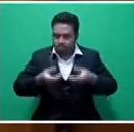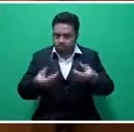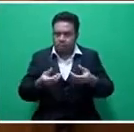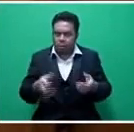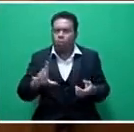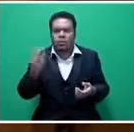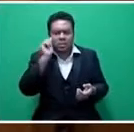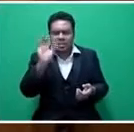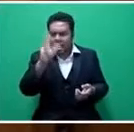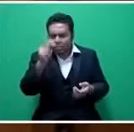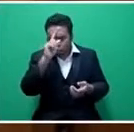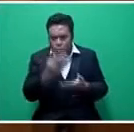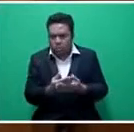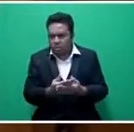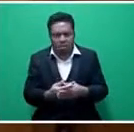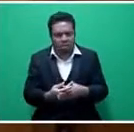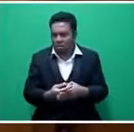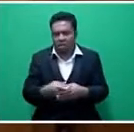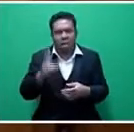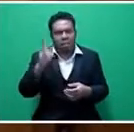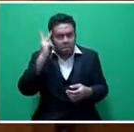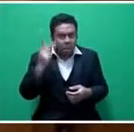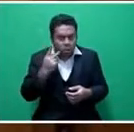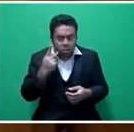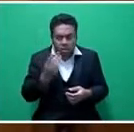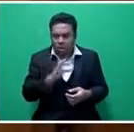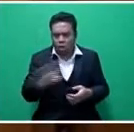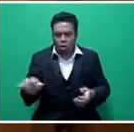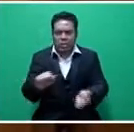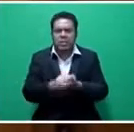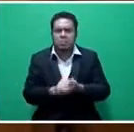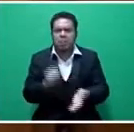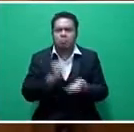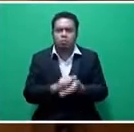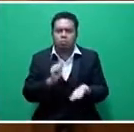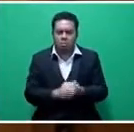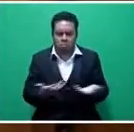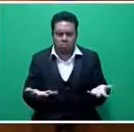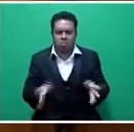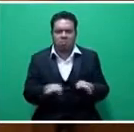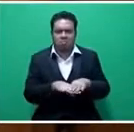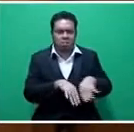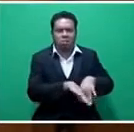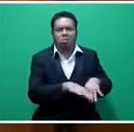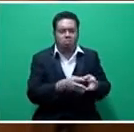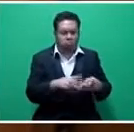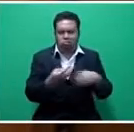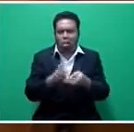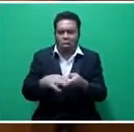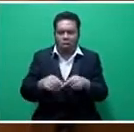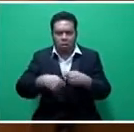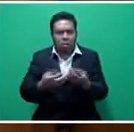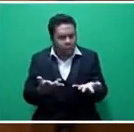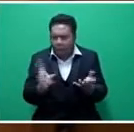irresponsibility on the part of some students and actually parents not keeping those books in the condition that the books have been